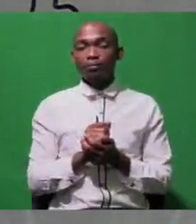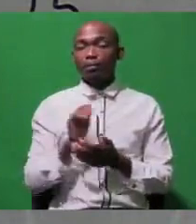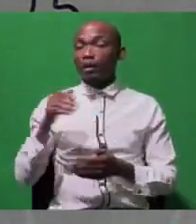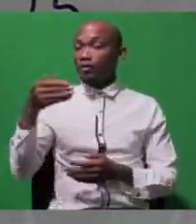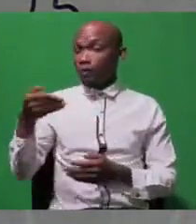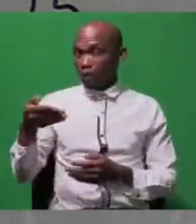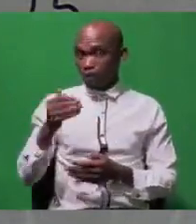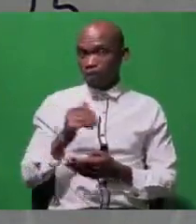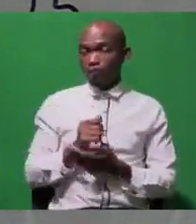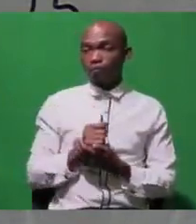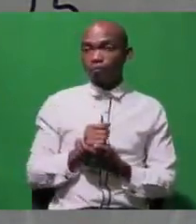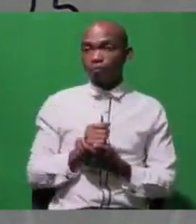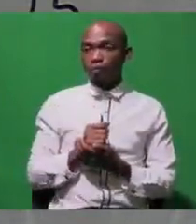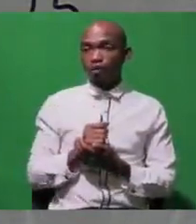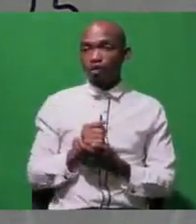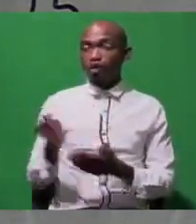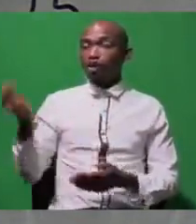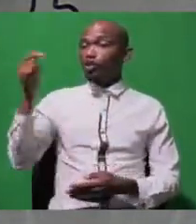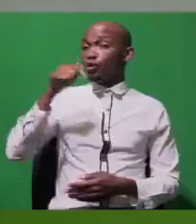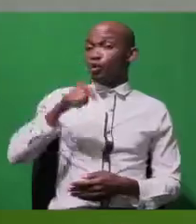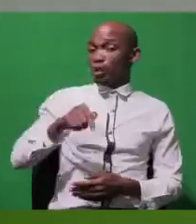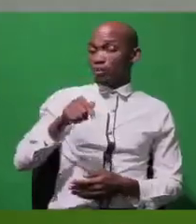Then, come to the